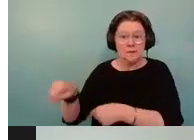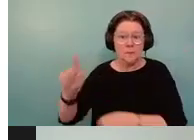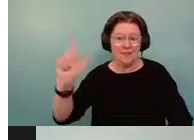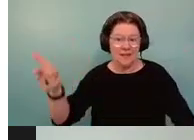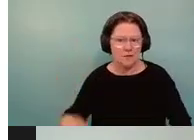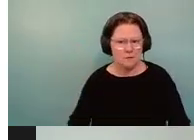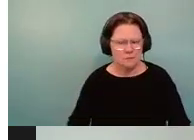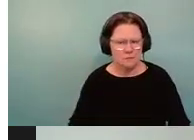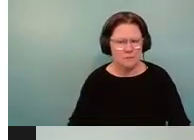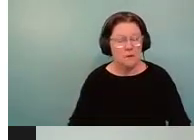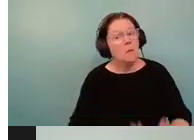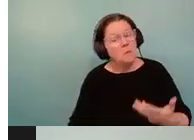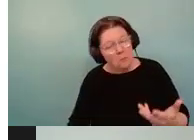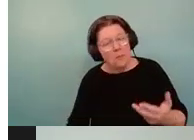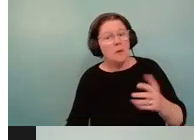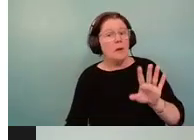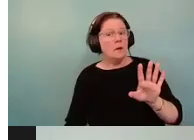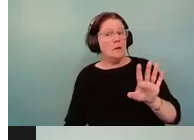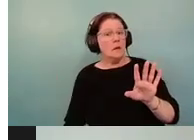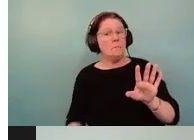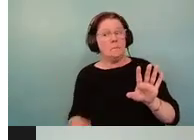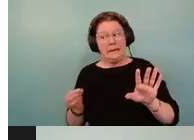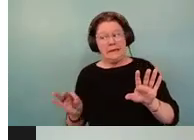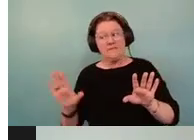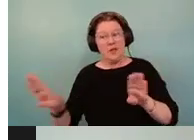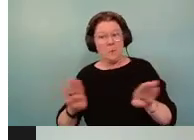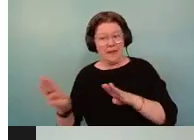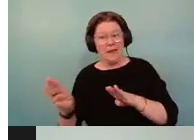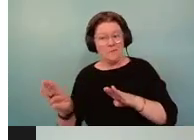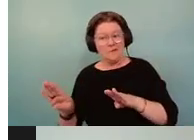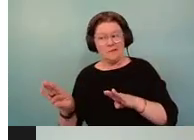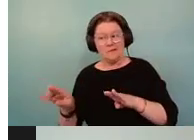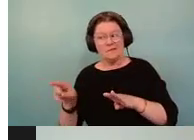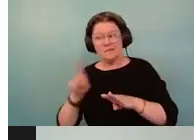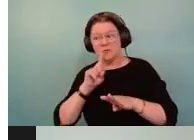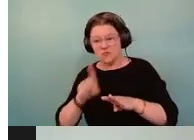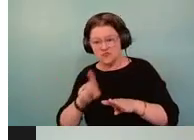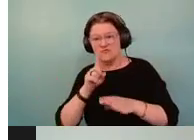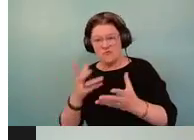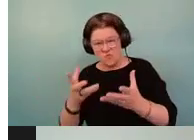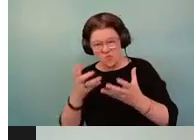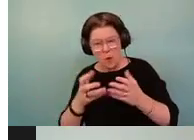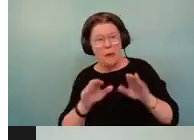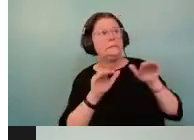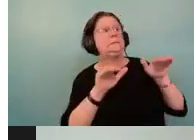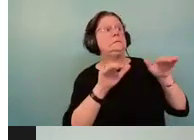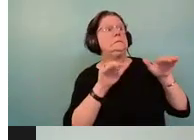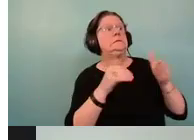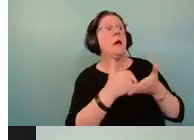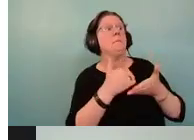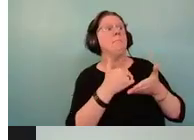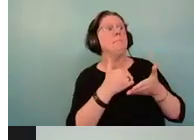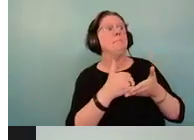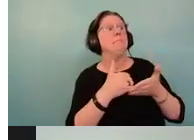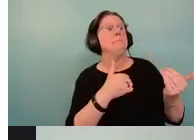But what if those things that they're doing are ways that they're trying to scream loudly, help me, I